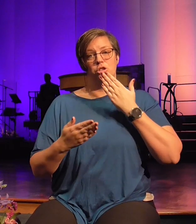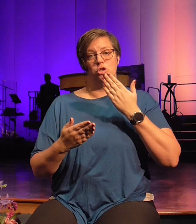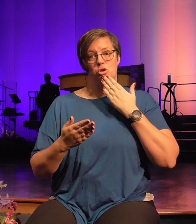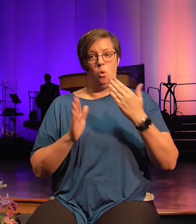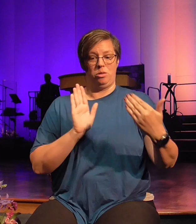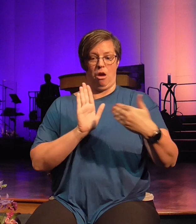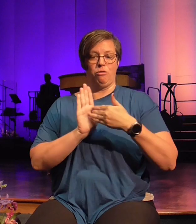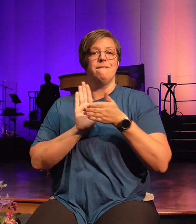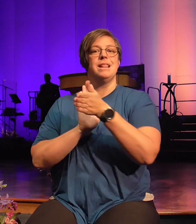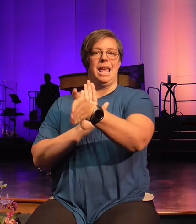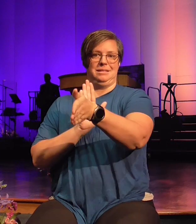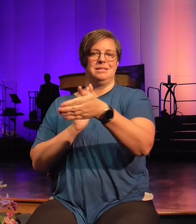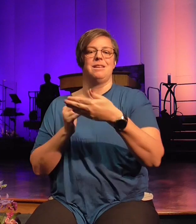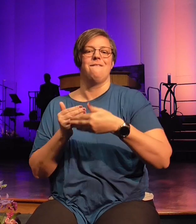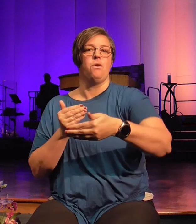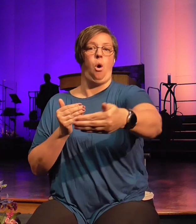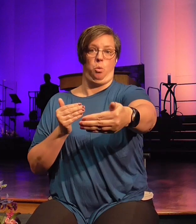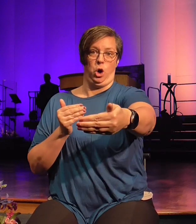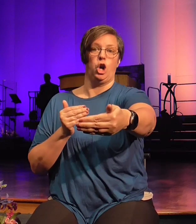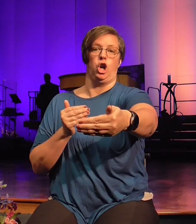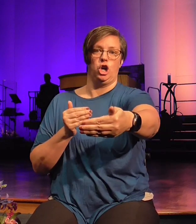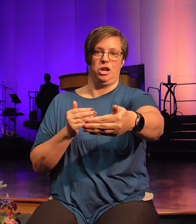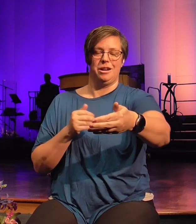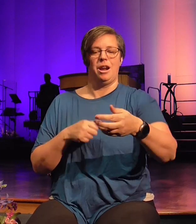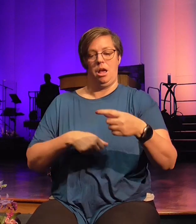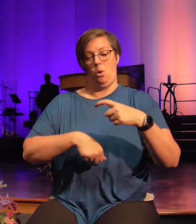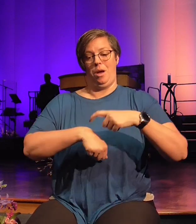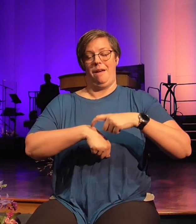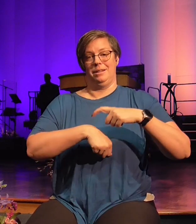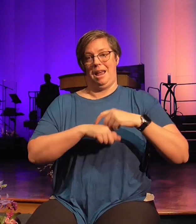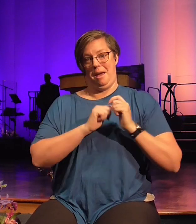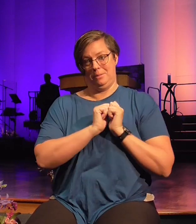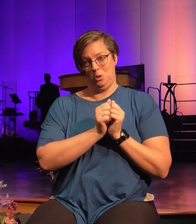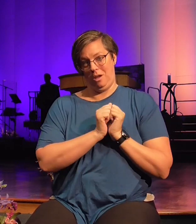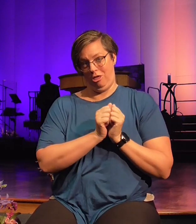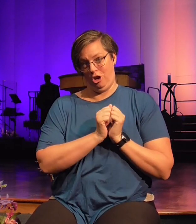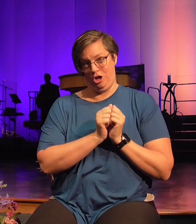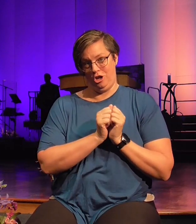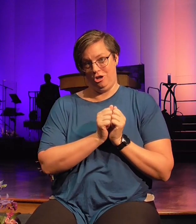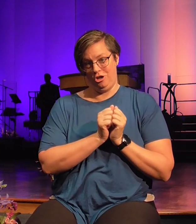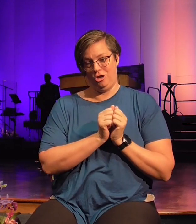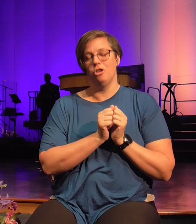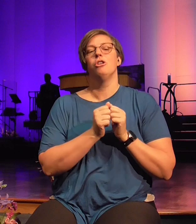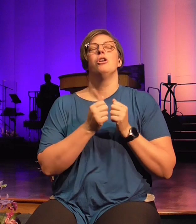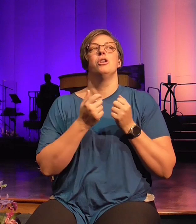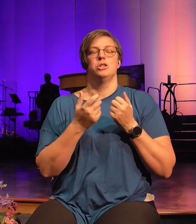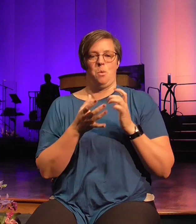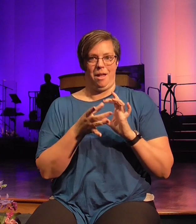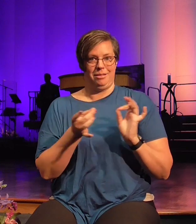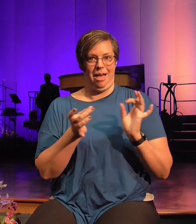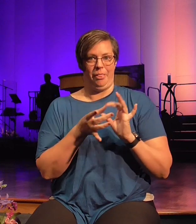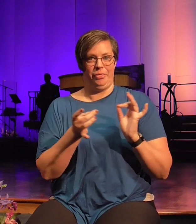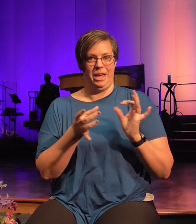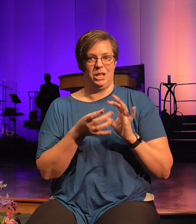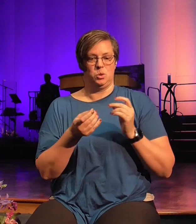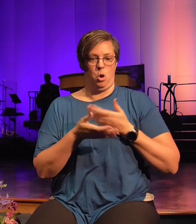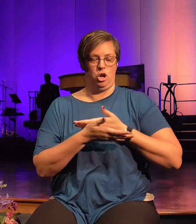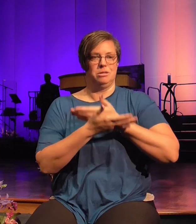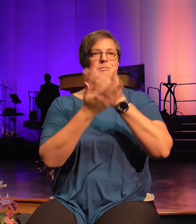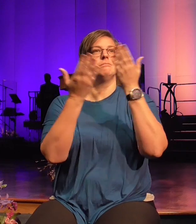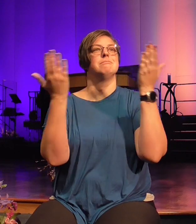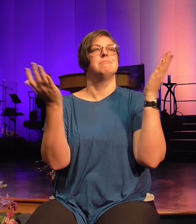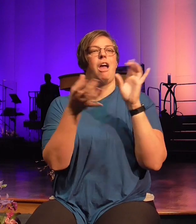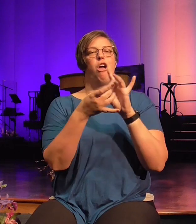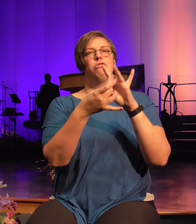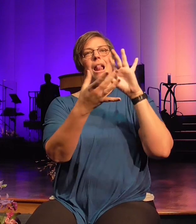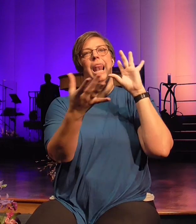we allow ourselves this time together. And I let these words go. Oh, they've been